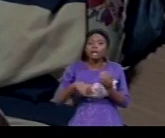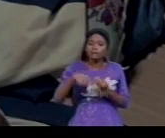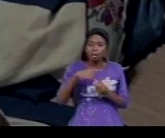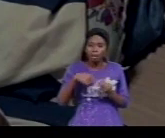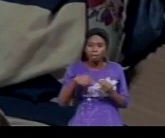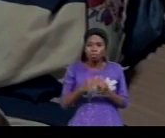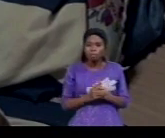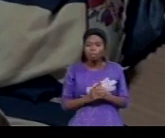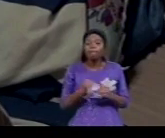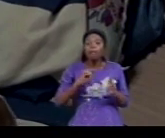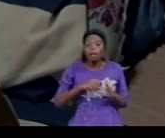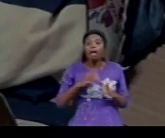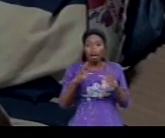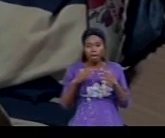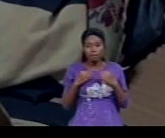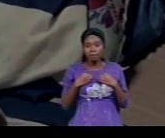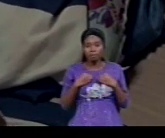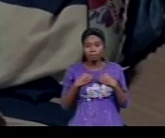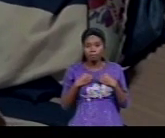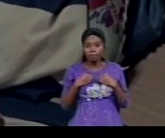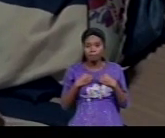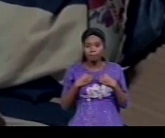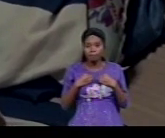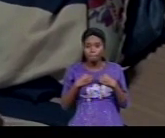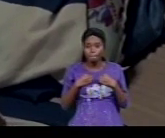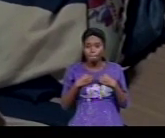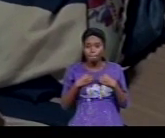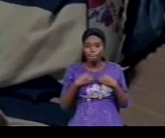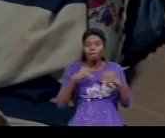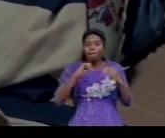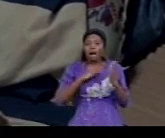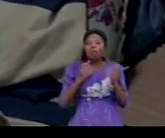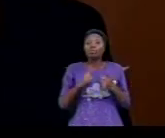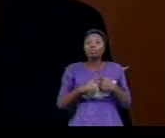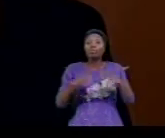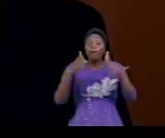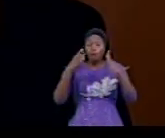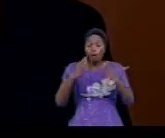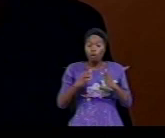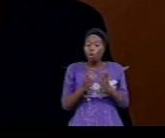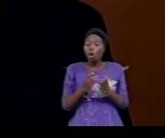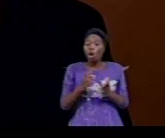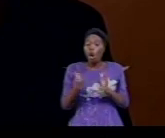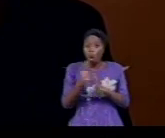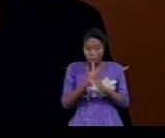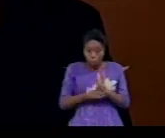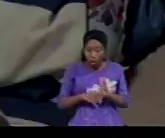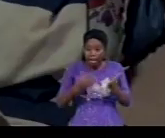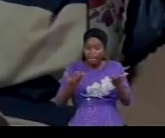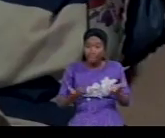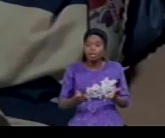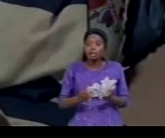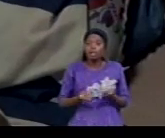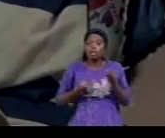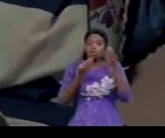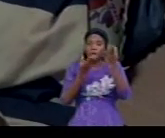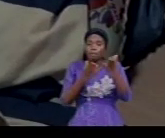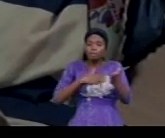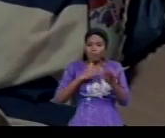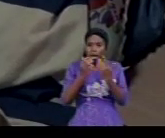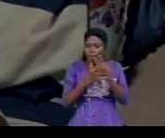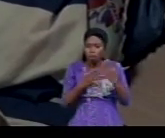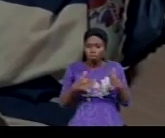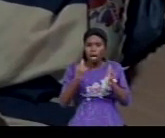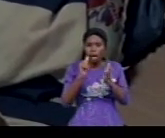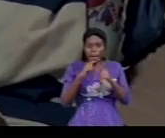agree. And I once voluntarily submitted my blood to the coven. I agree. But that was when